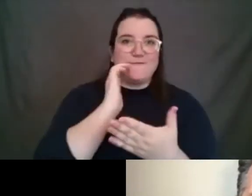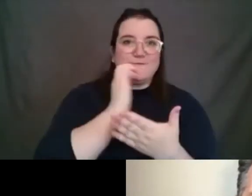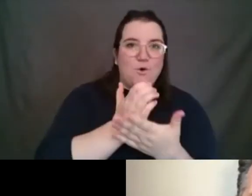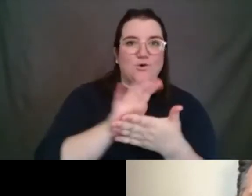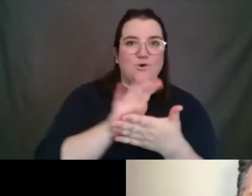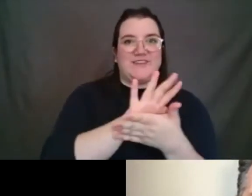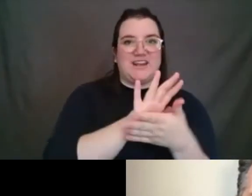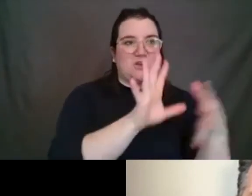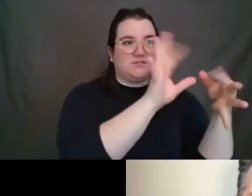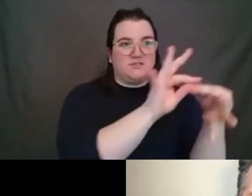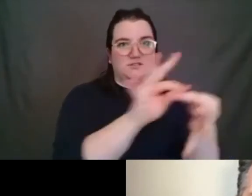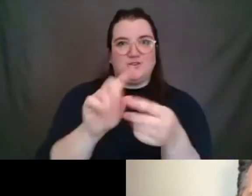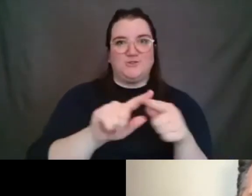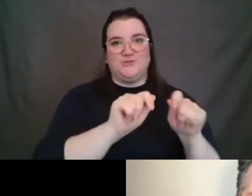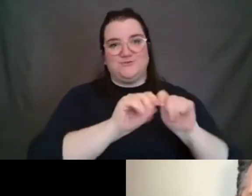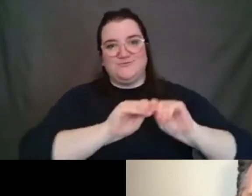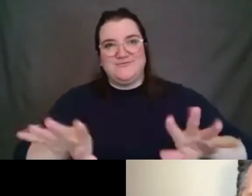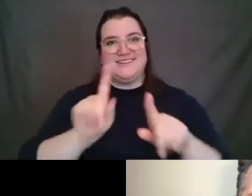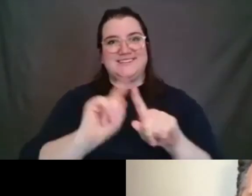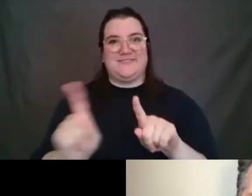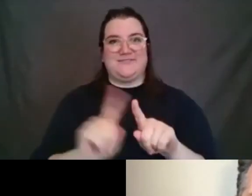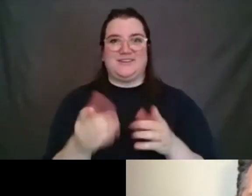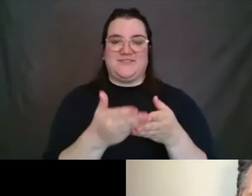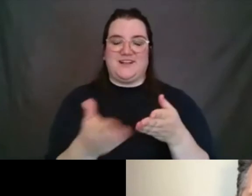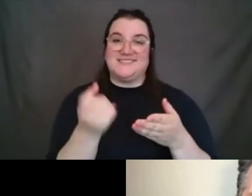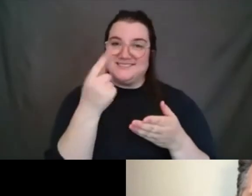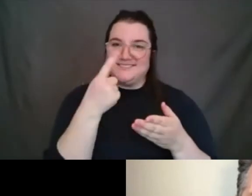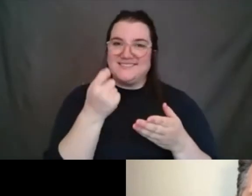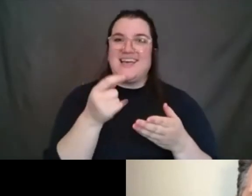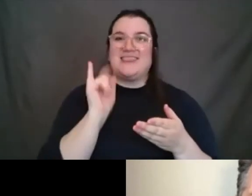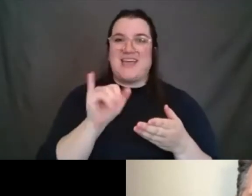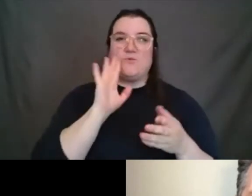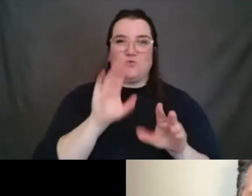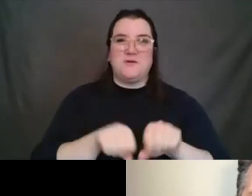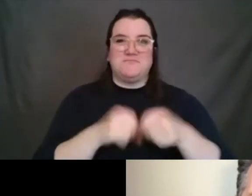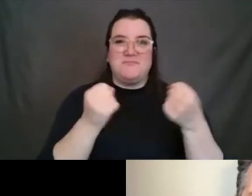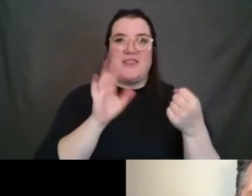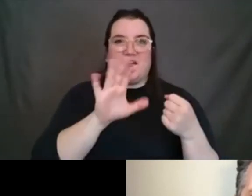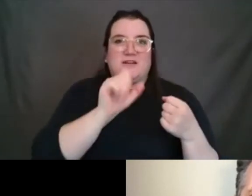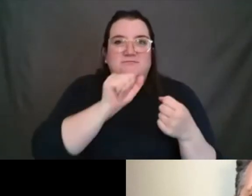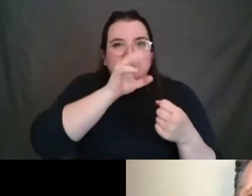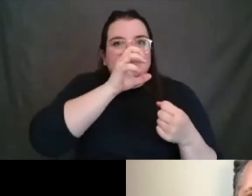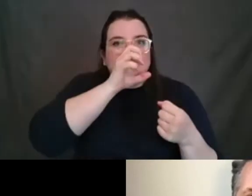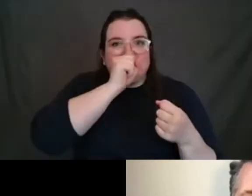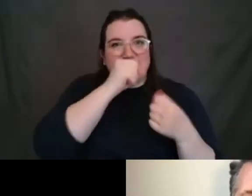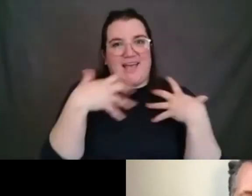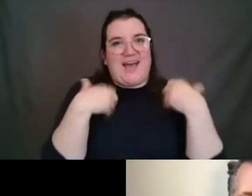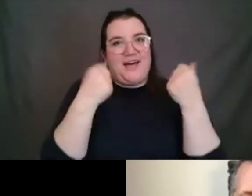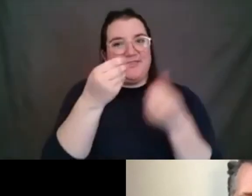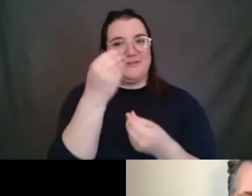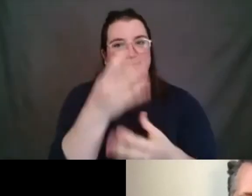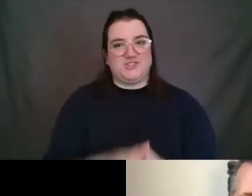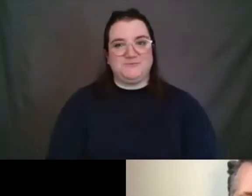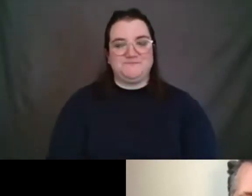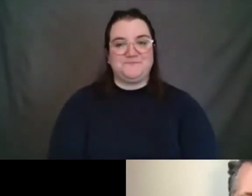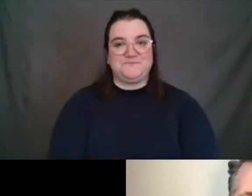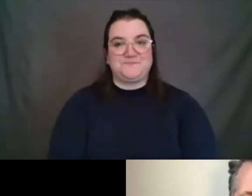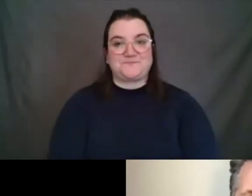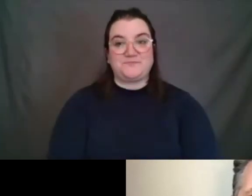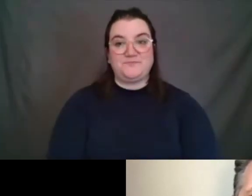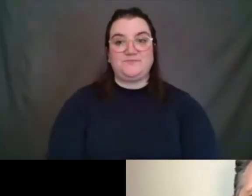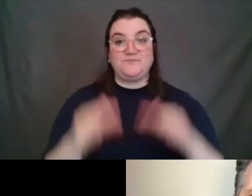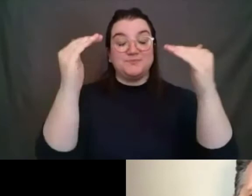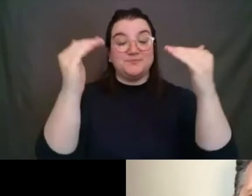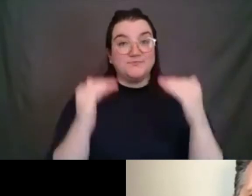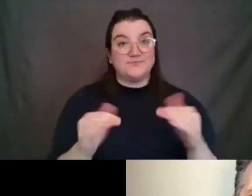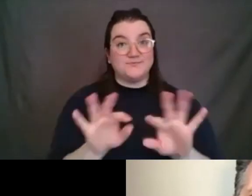devices, which obviously would be violating their protected health information. Great, thanks for that. And what is the